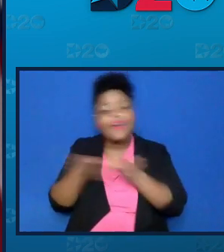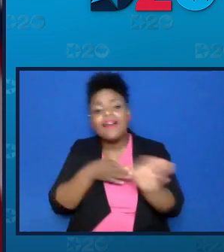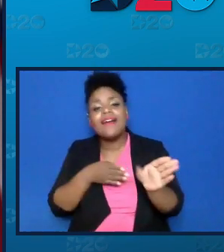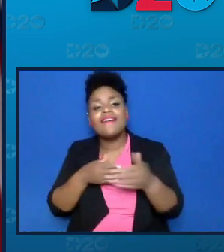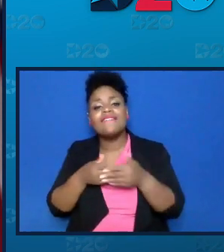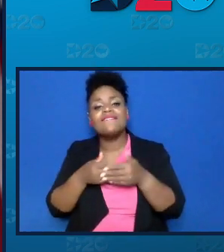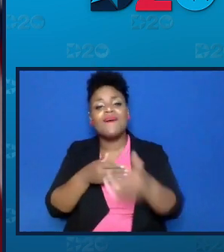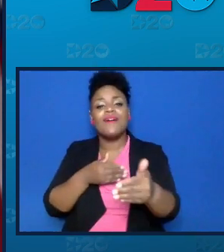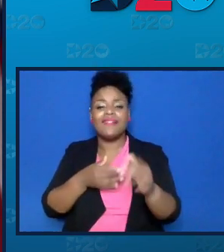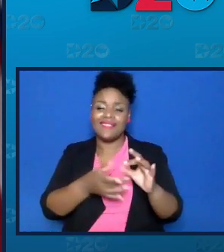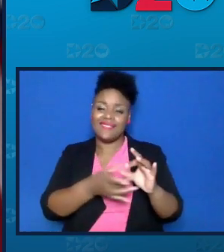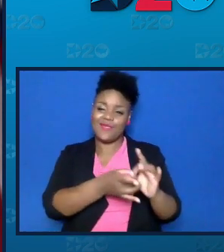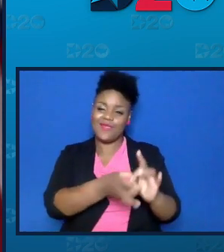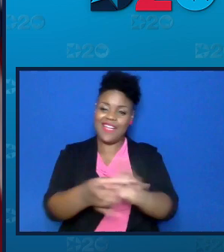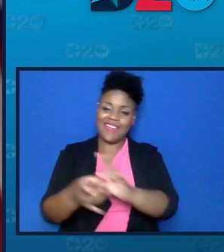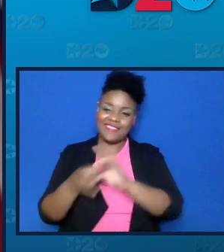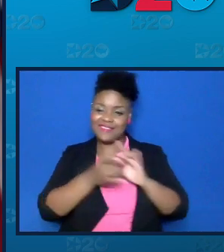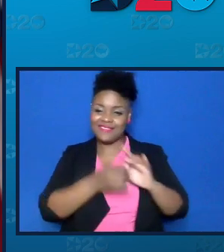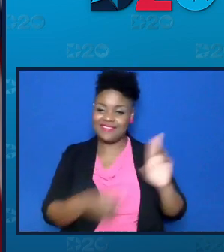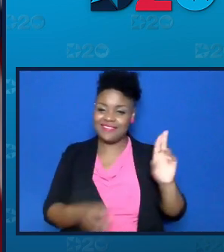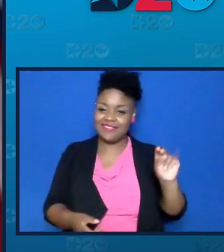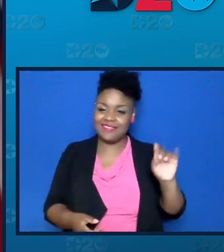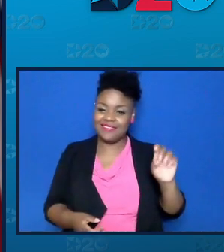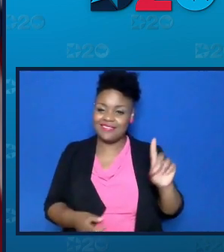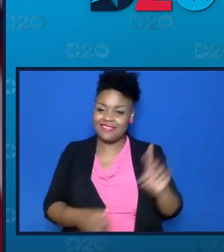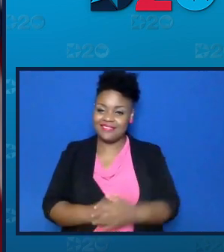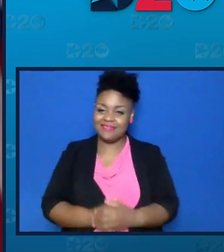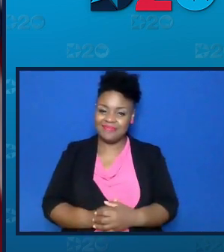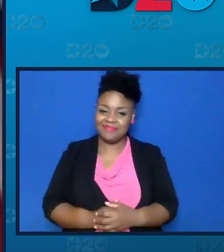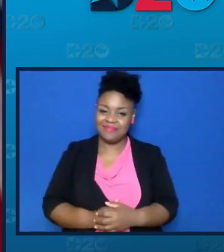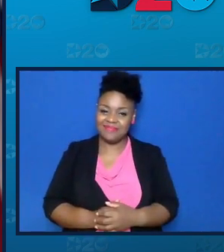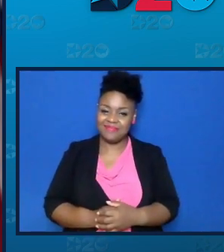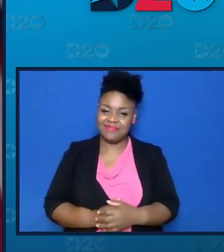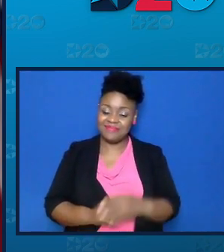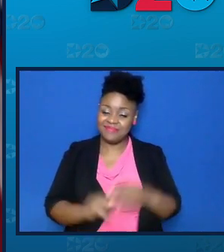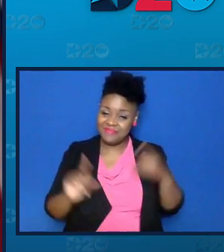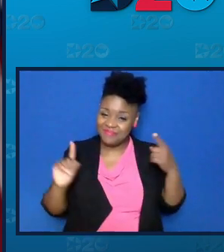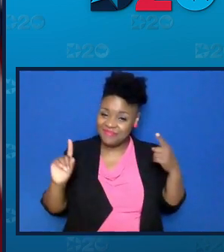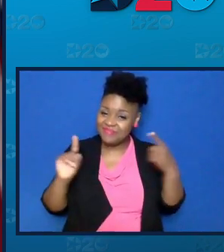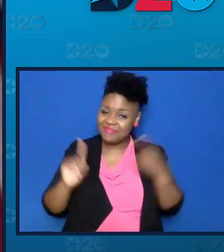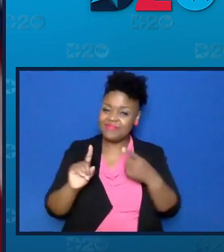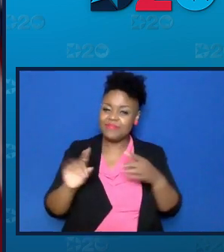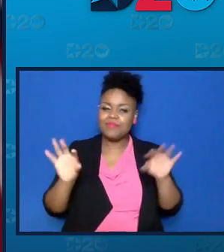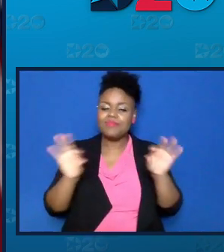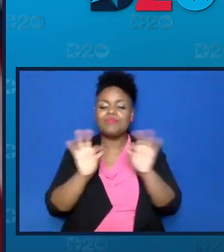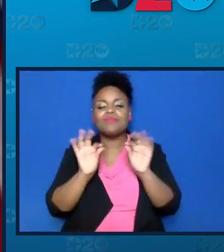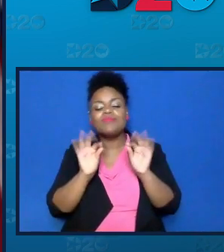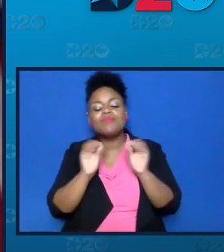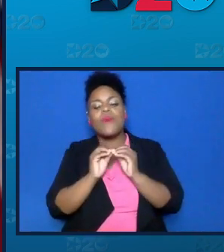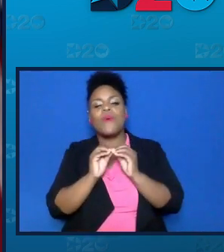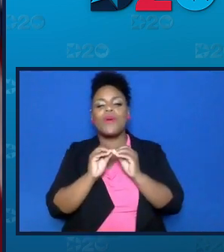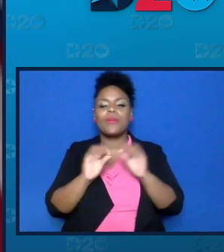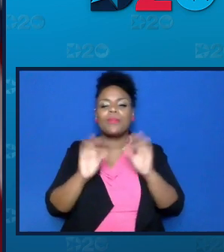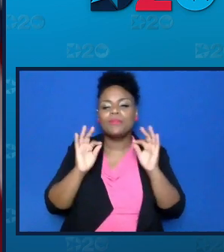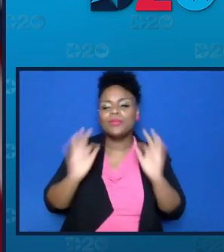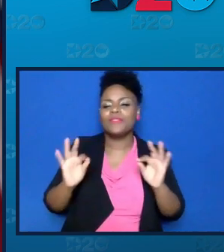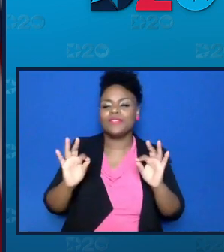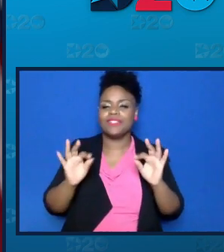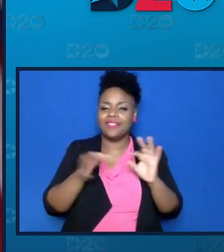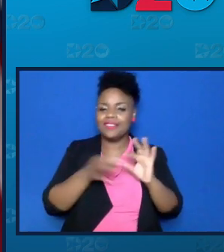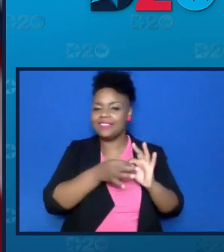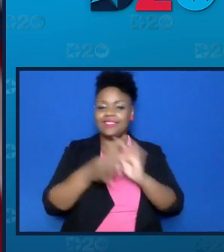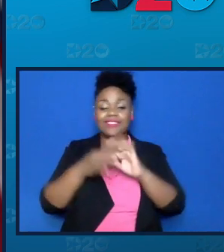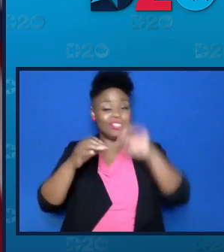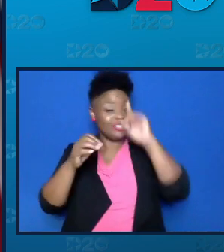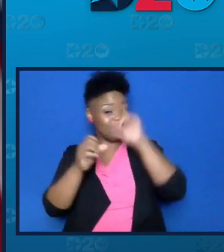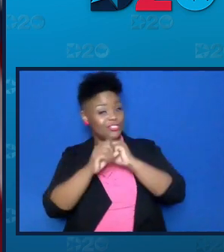a united America, united in our pursuit of a more perfect union, united in our dreams of a better future for us